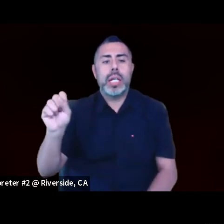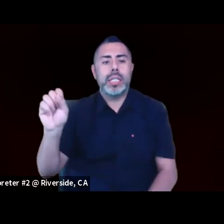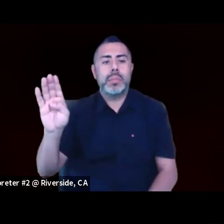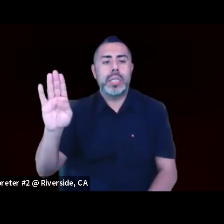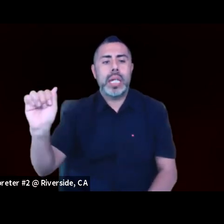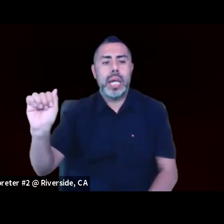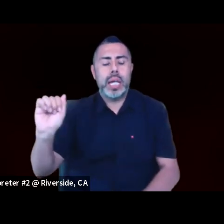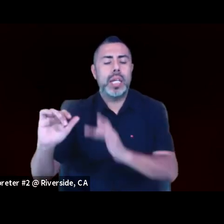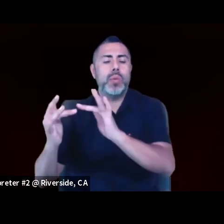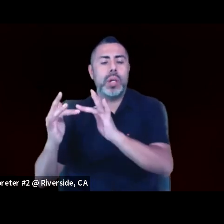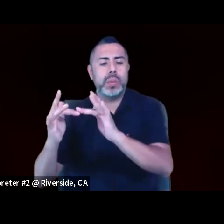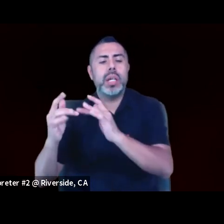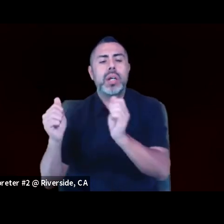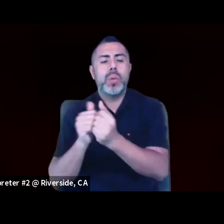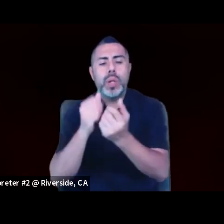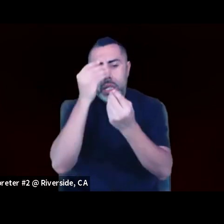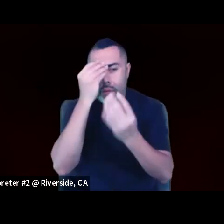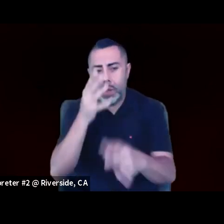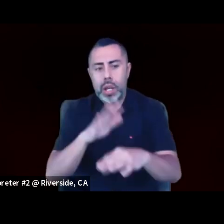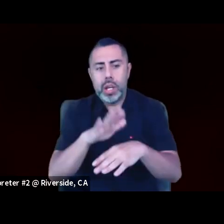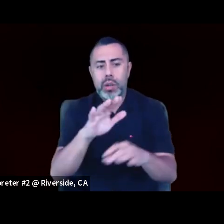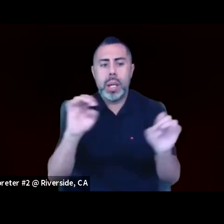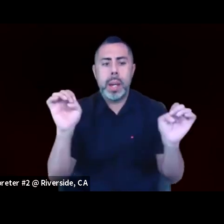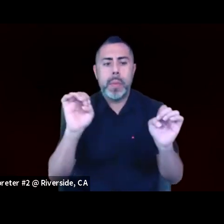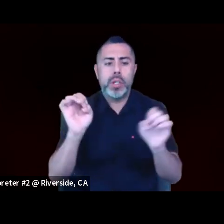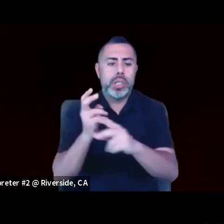information about those emergency loans.